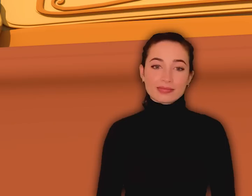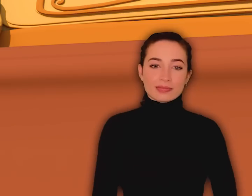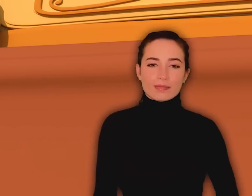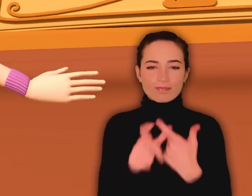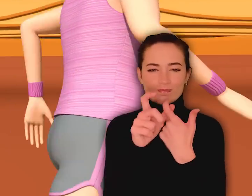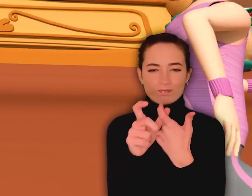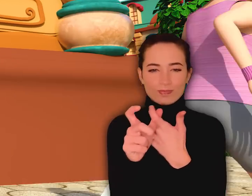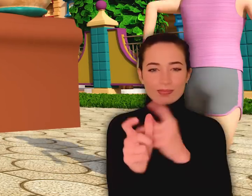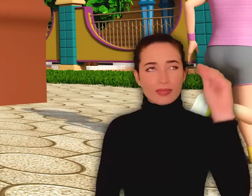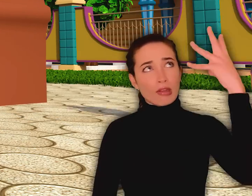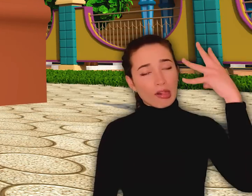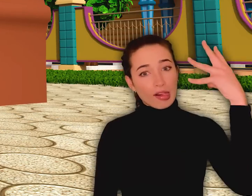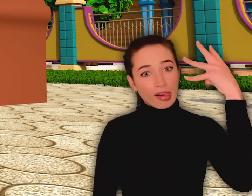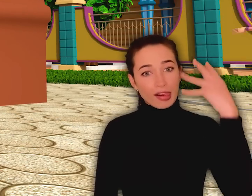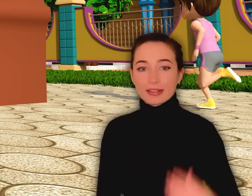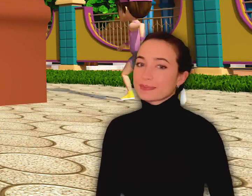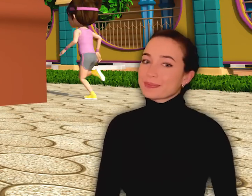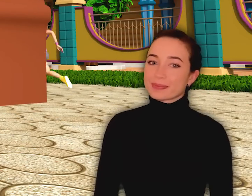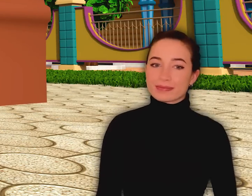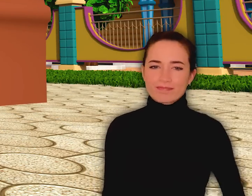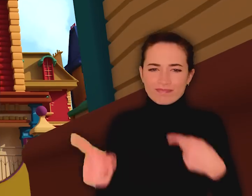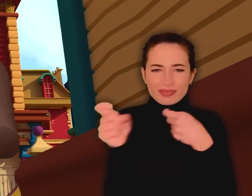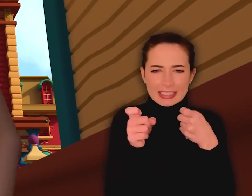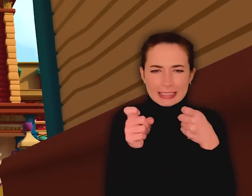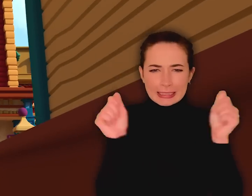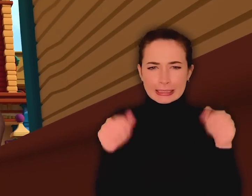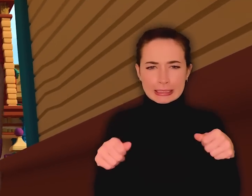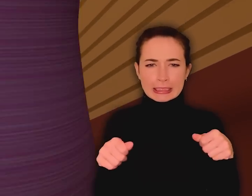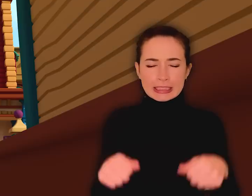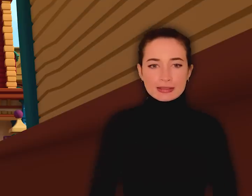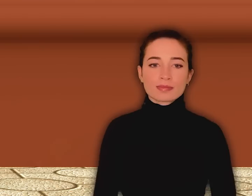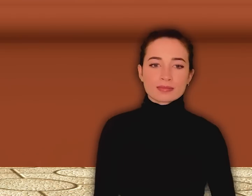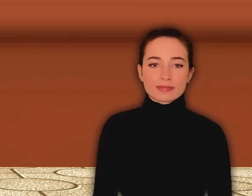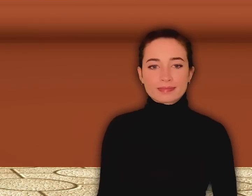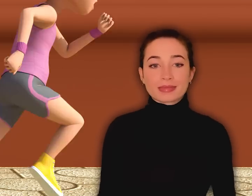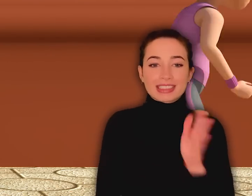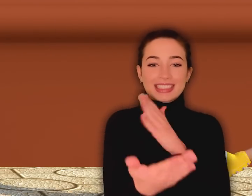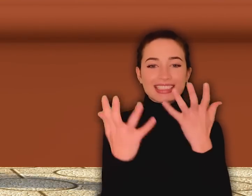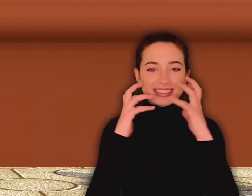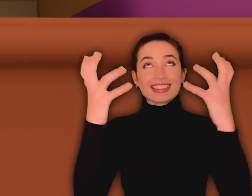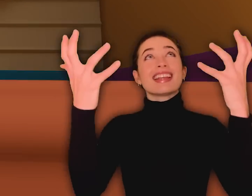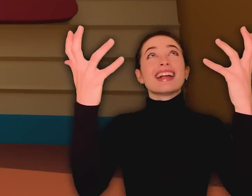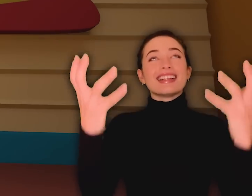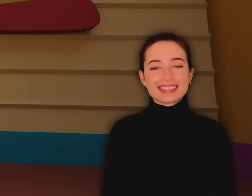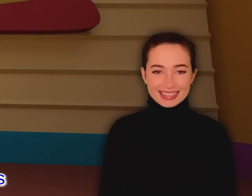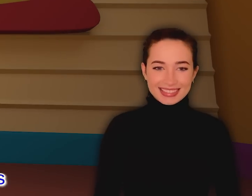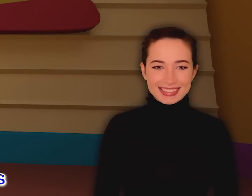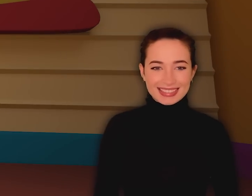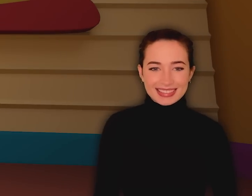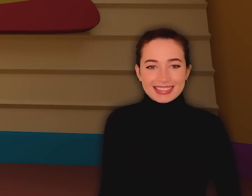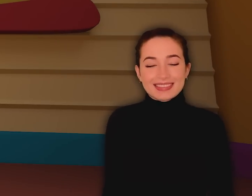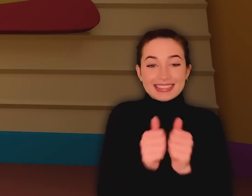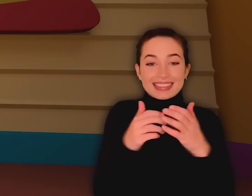after all will run under the sun as fast as we could Caper and sing aloud